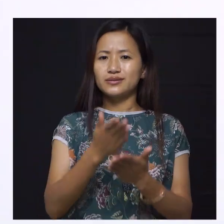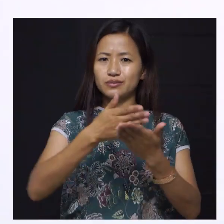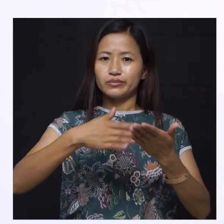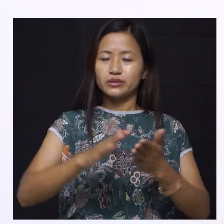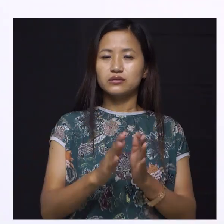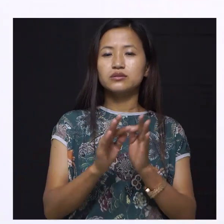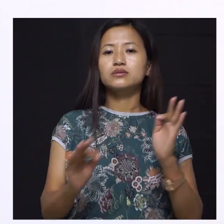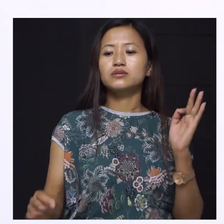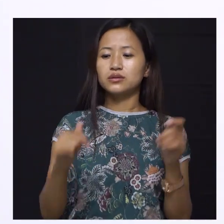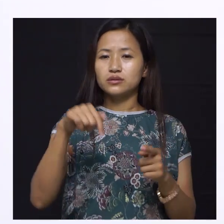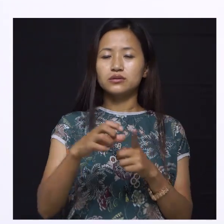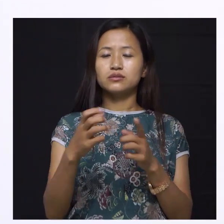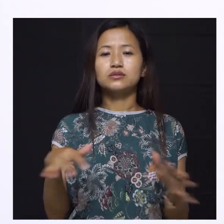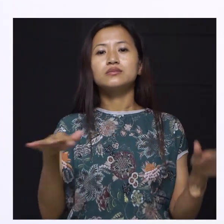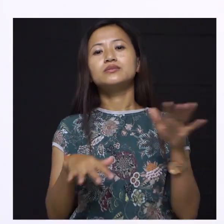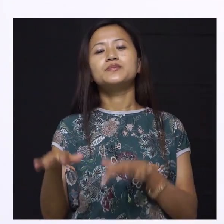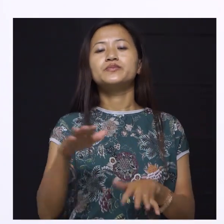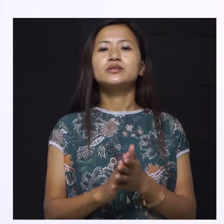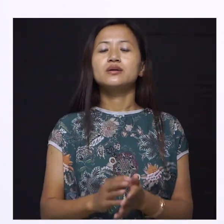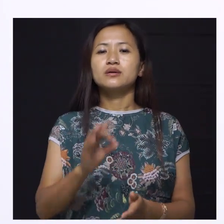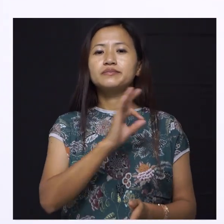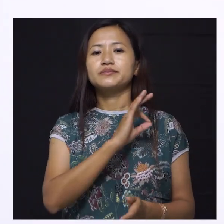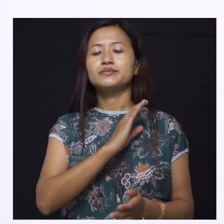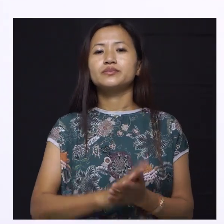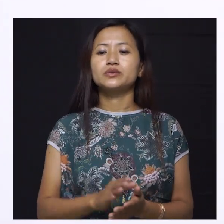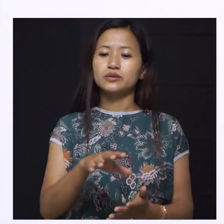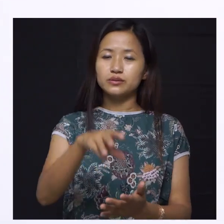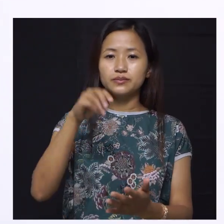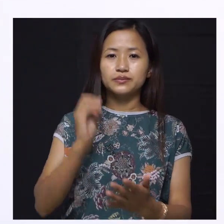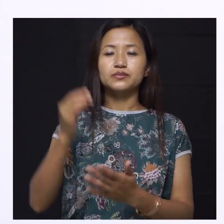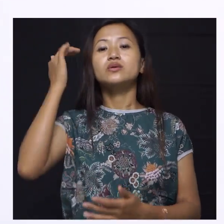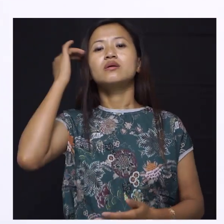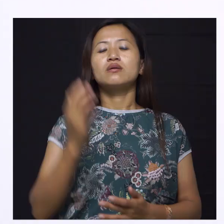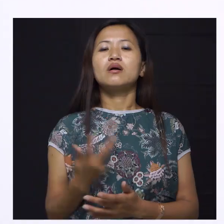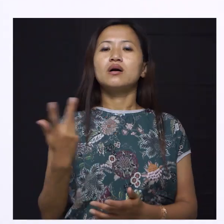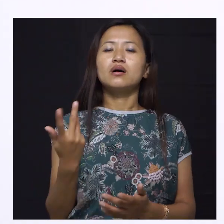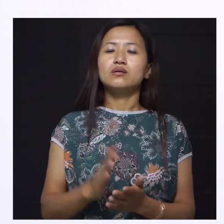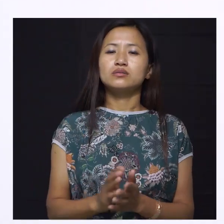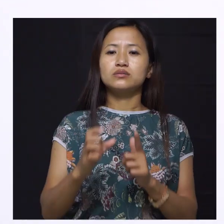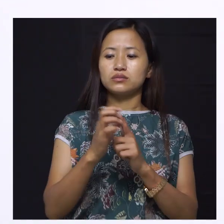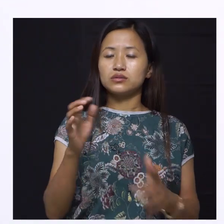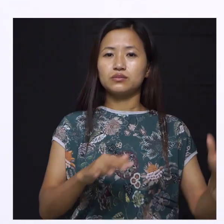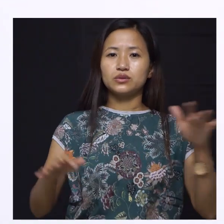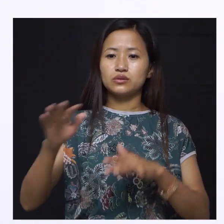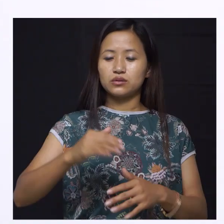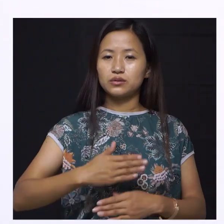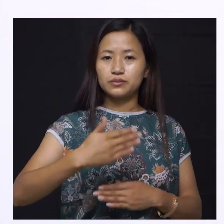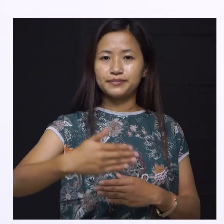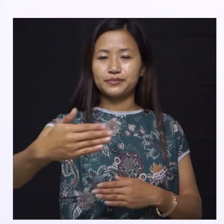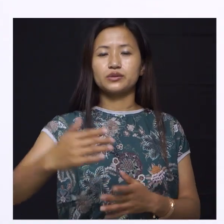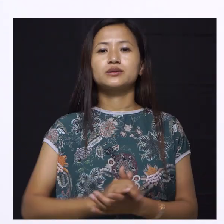or a drama in this case, it's even more interesting because you get to know of how the drama is going to proceed, okay?